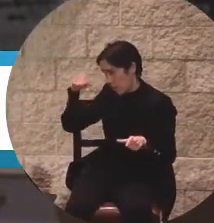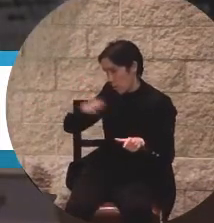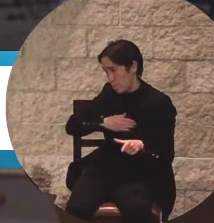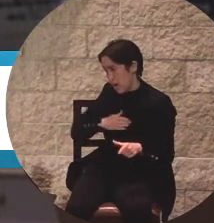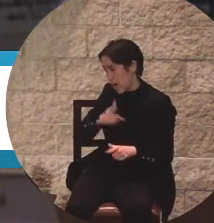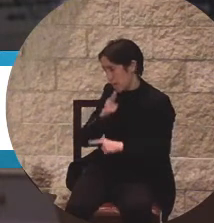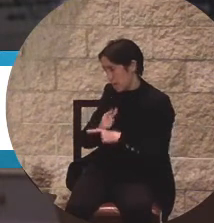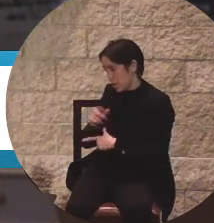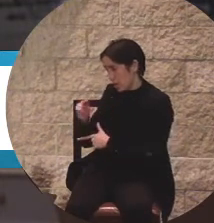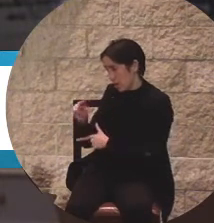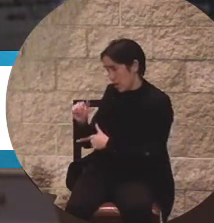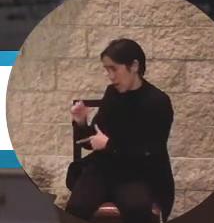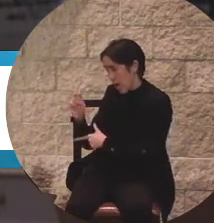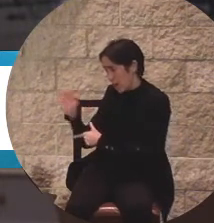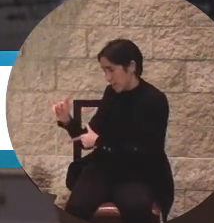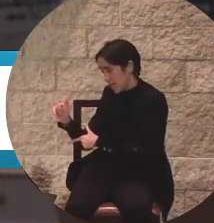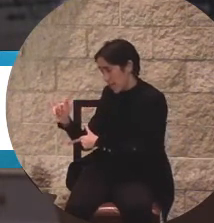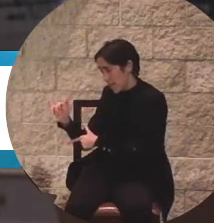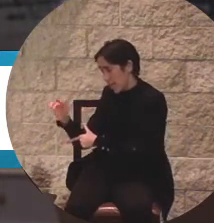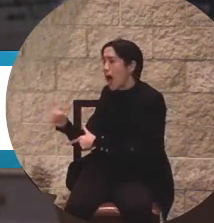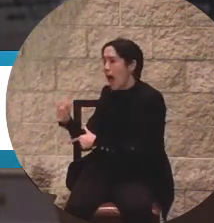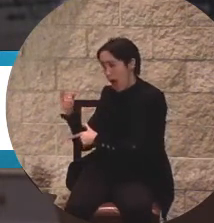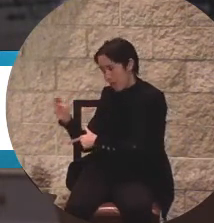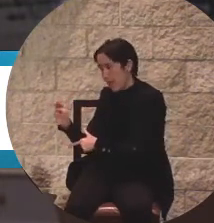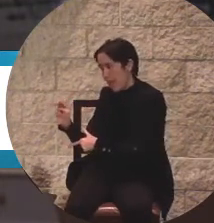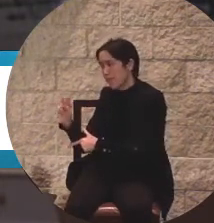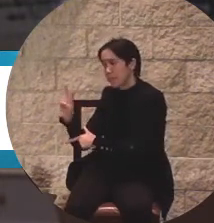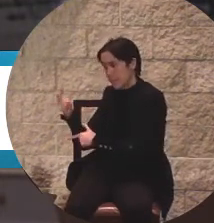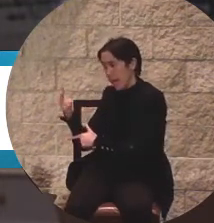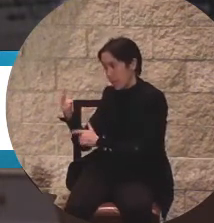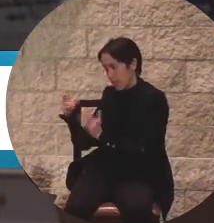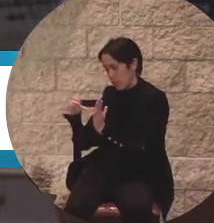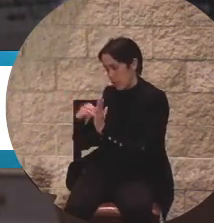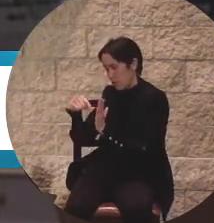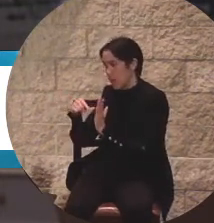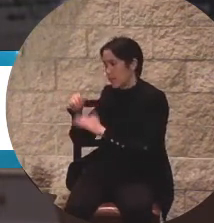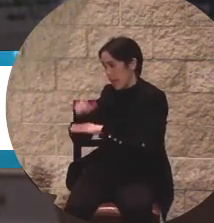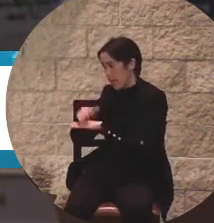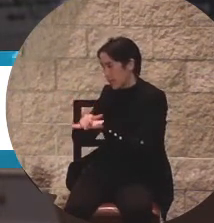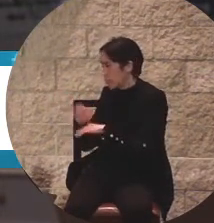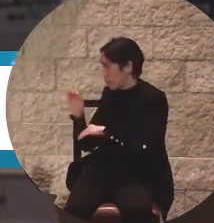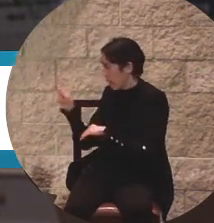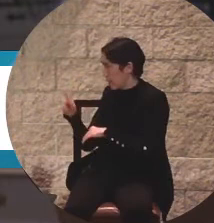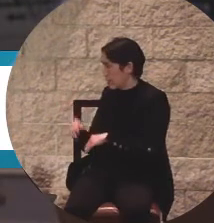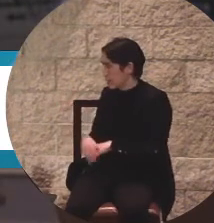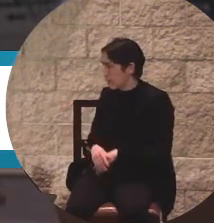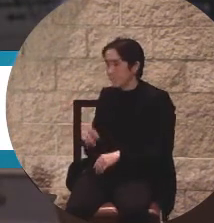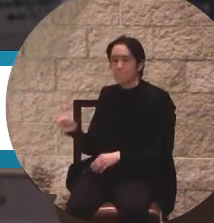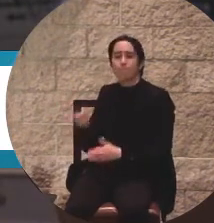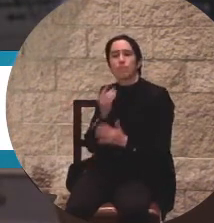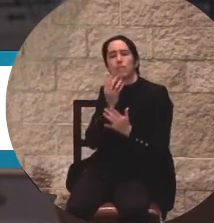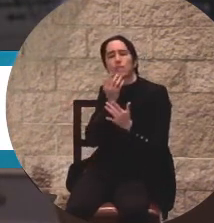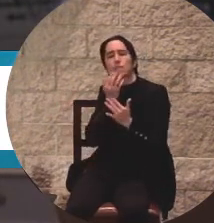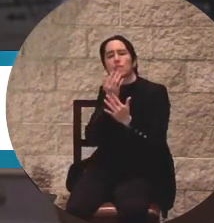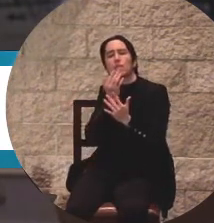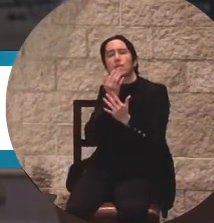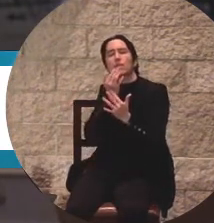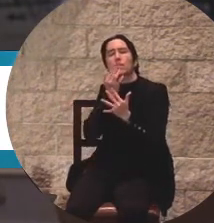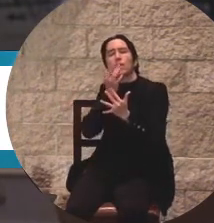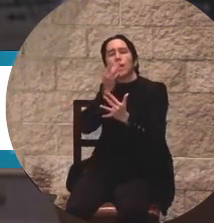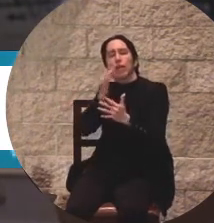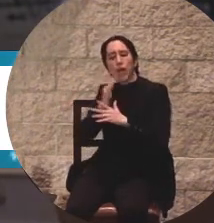Oh, das ist gut. And then we'll go to the second English verse. Stille